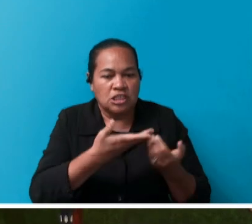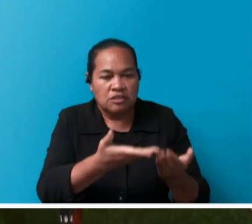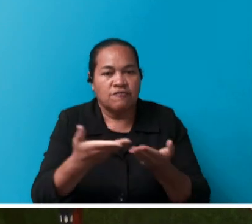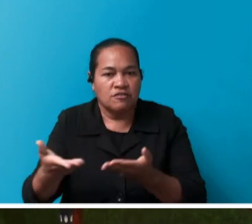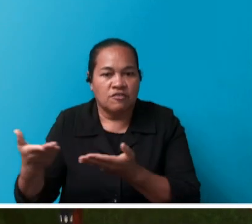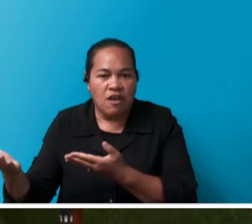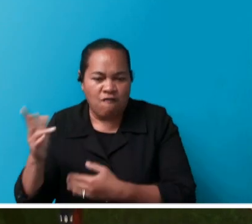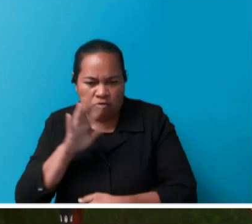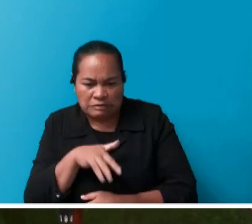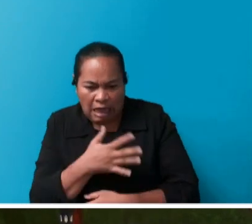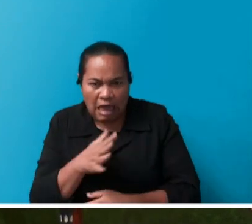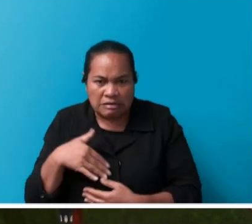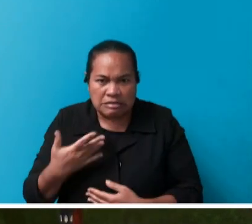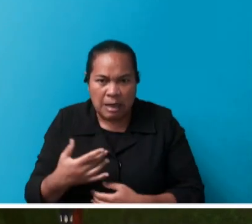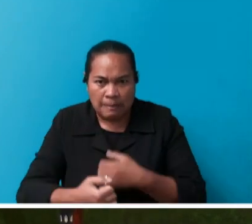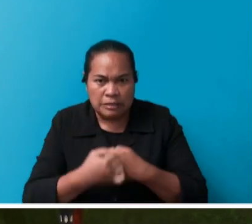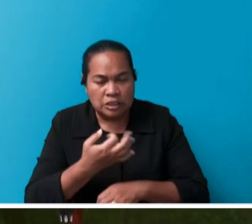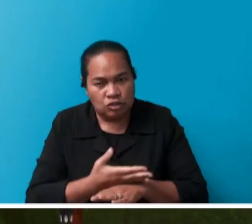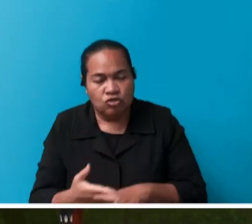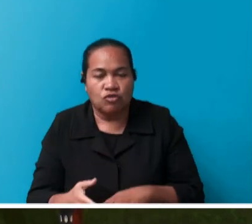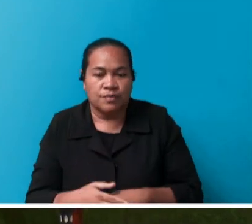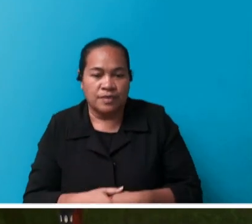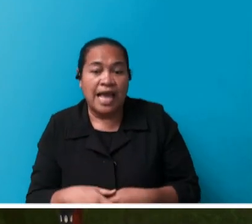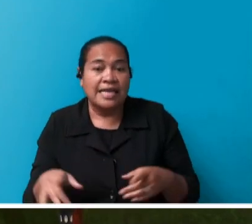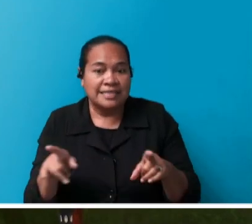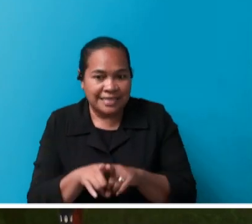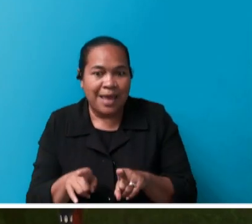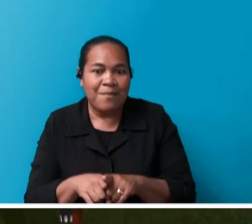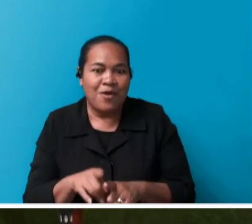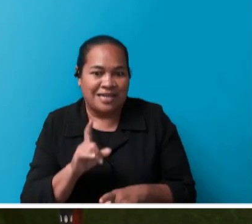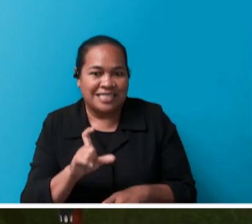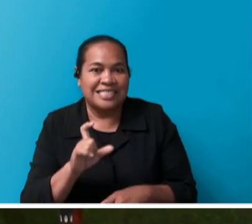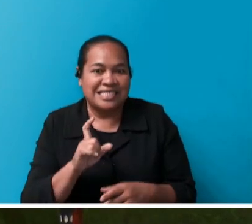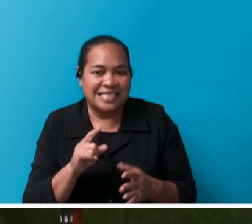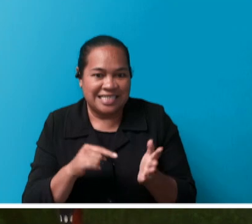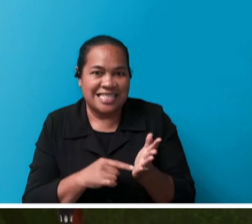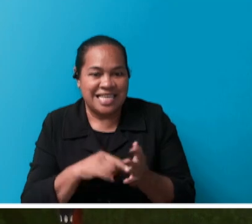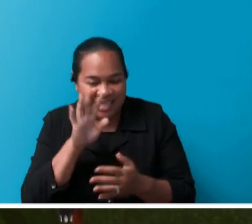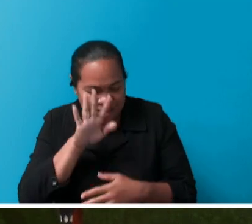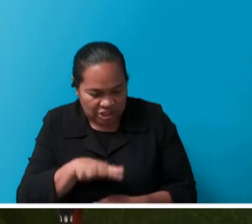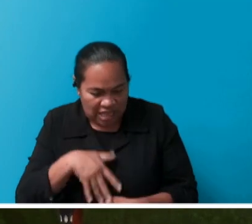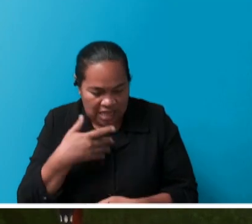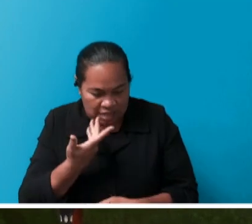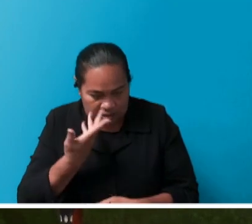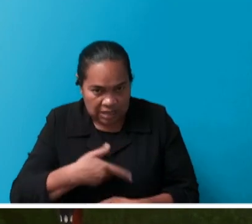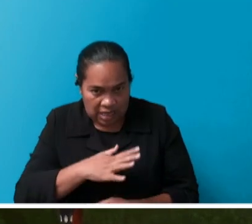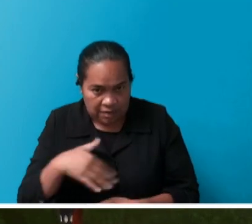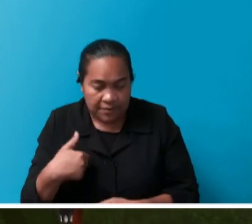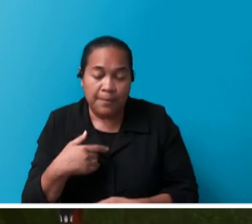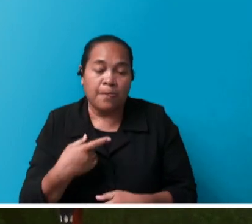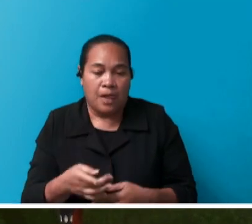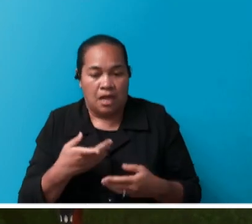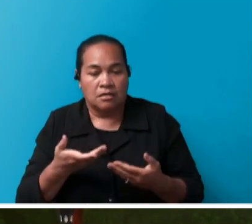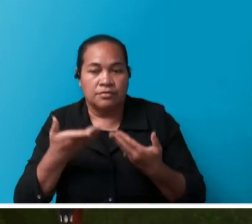future. Another similar size CT scan has been purchased by the ministry and is now positioned at